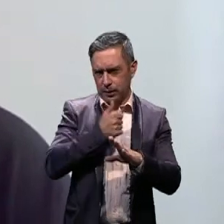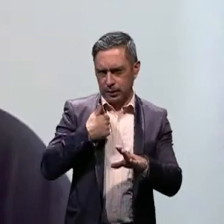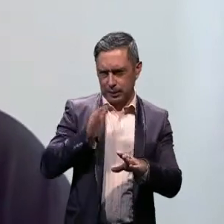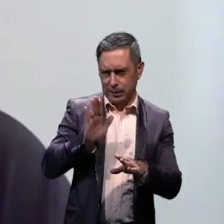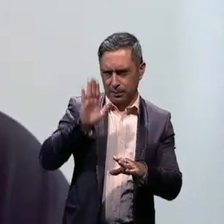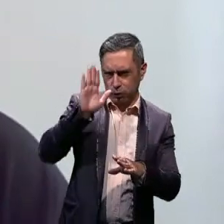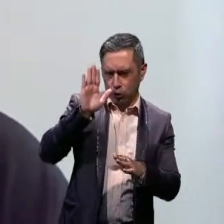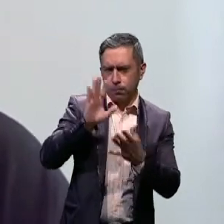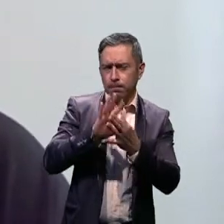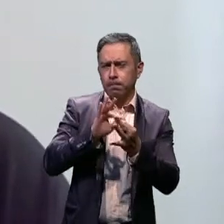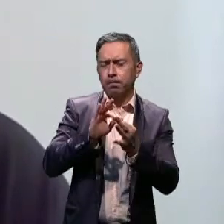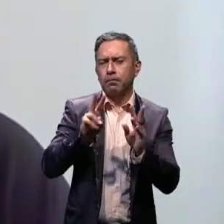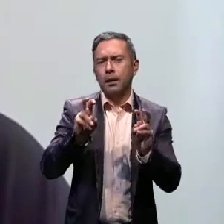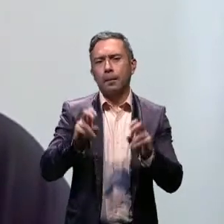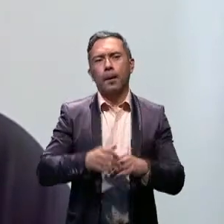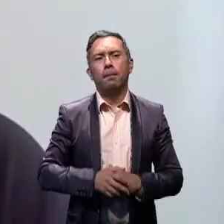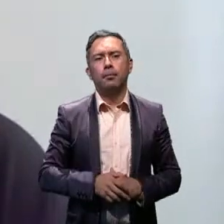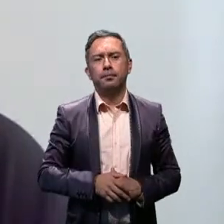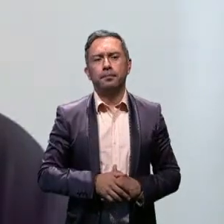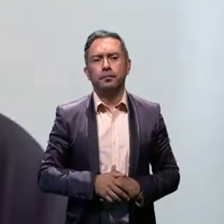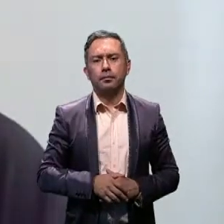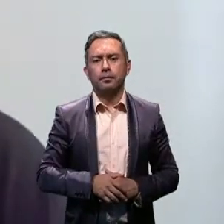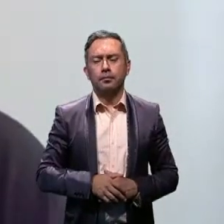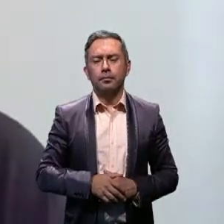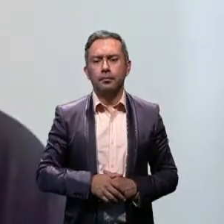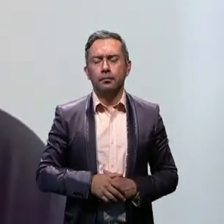intervention. The fact of measuring